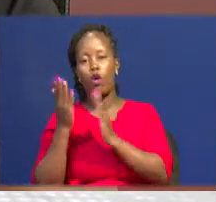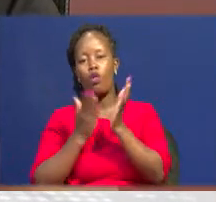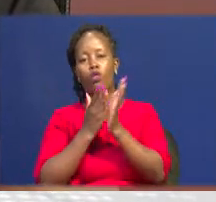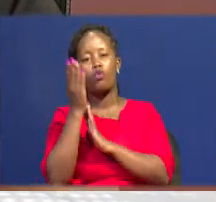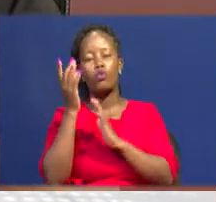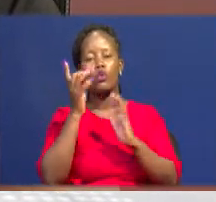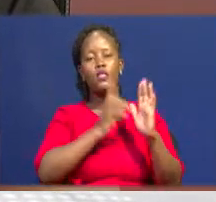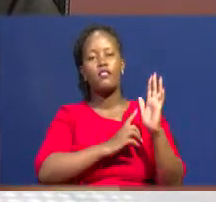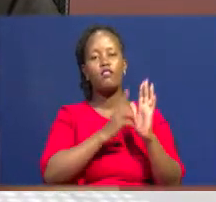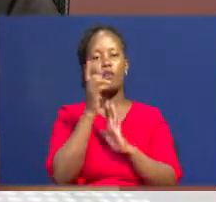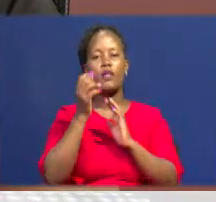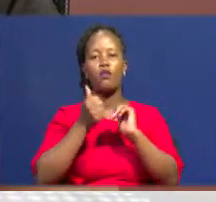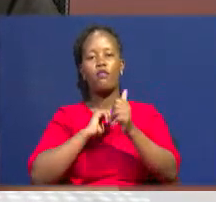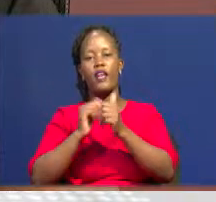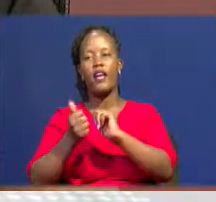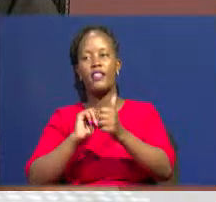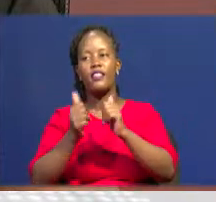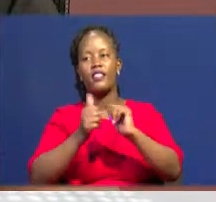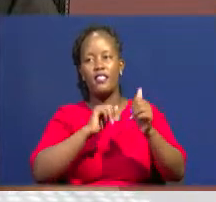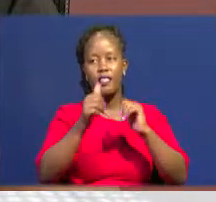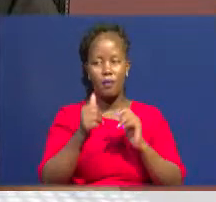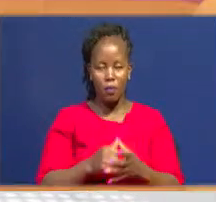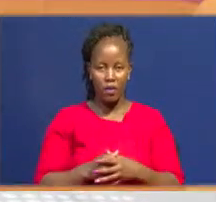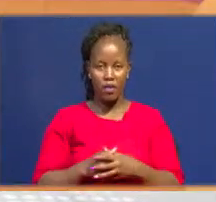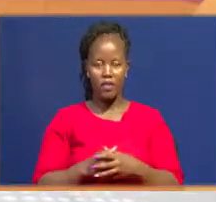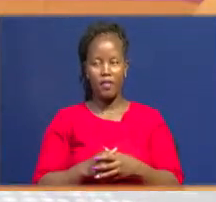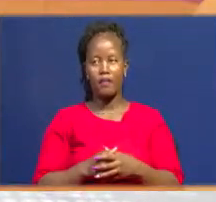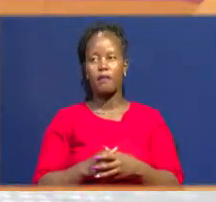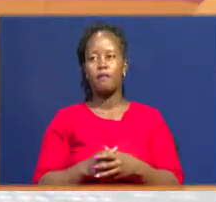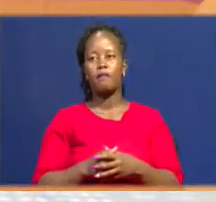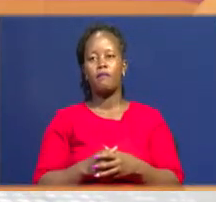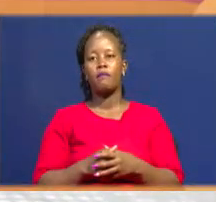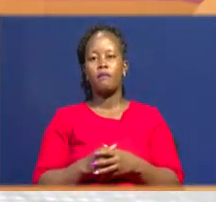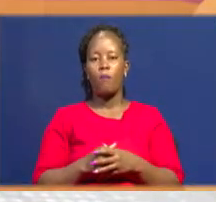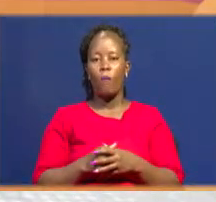of the sport. Well, the word you are looking for is attention span.